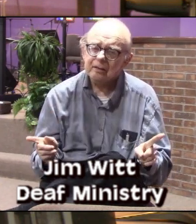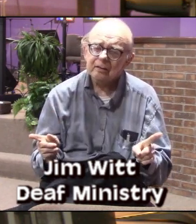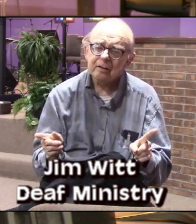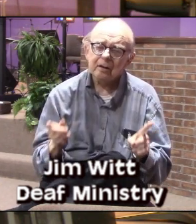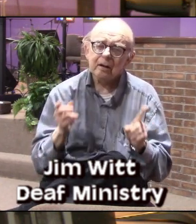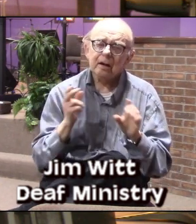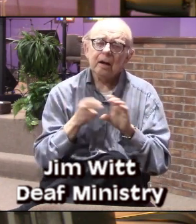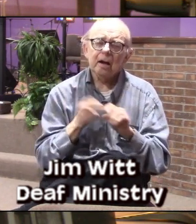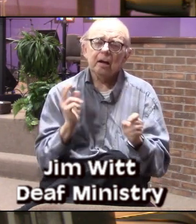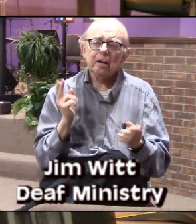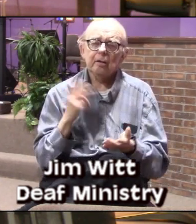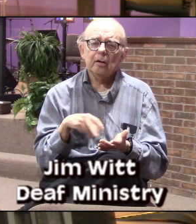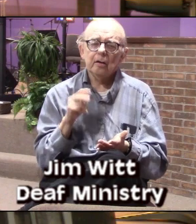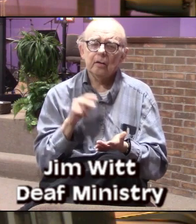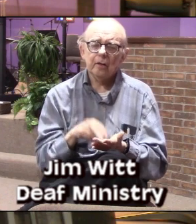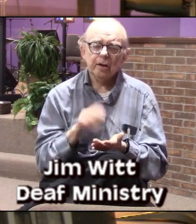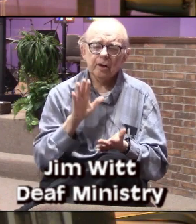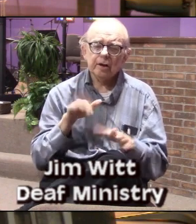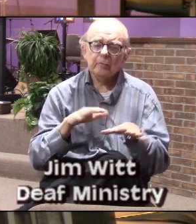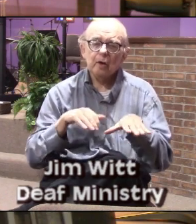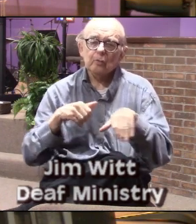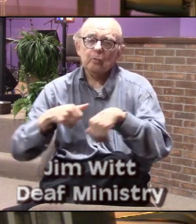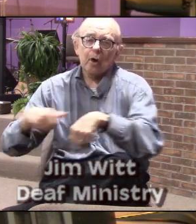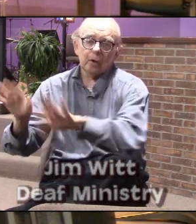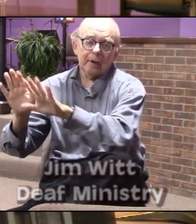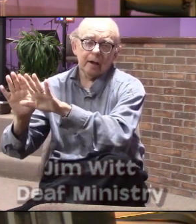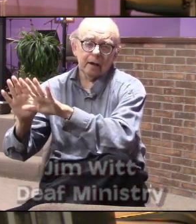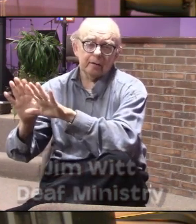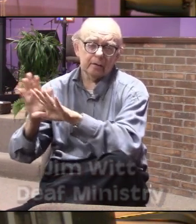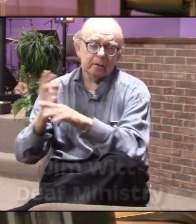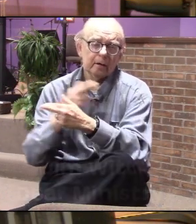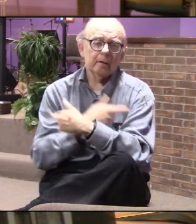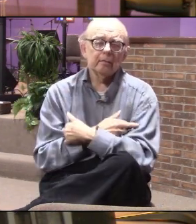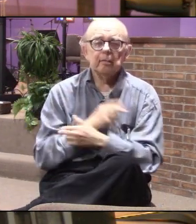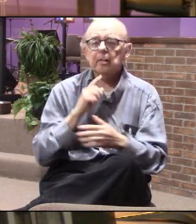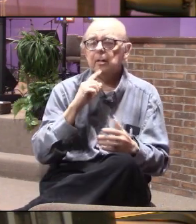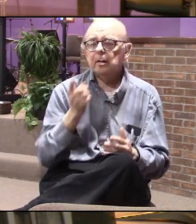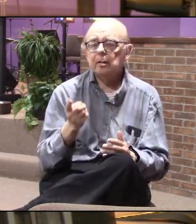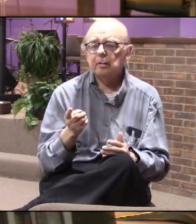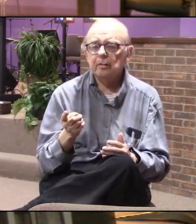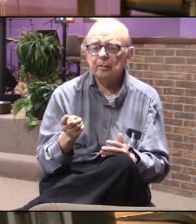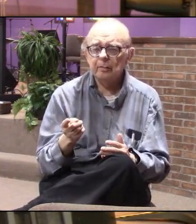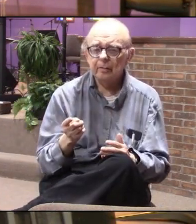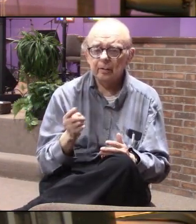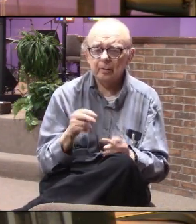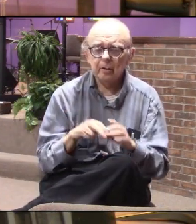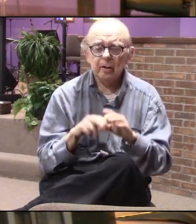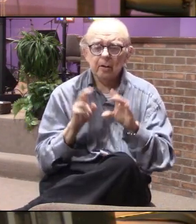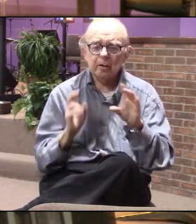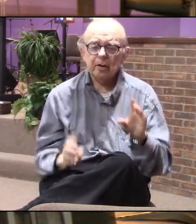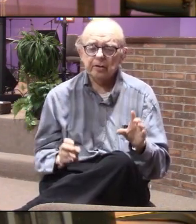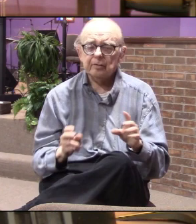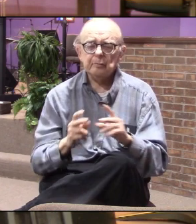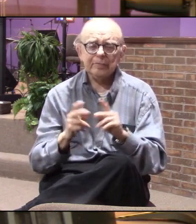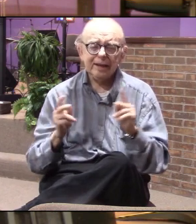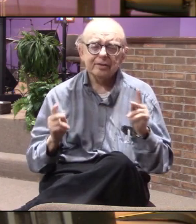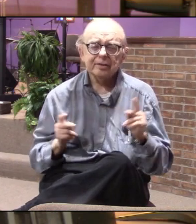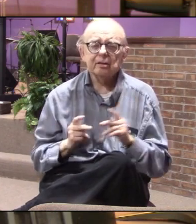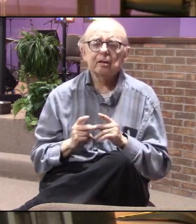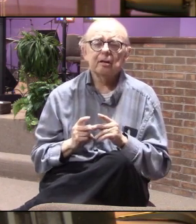Resign, you get up and you walk away. Retire says you step down from a